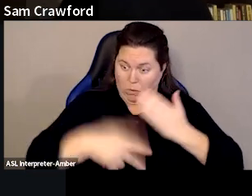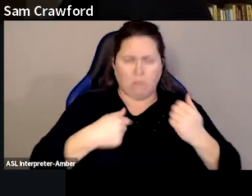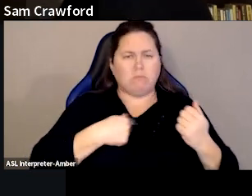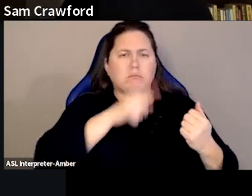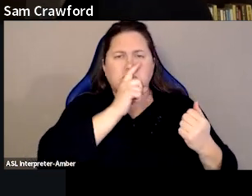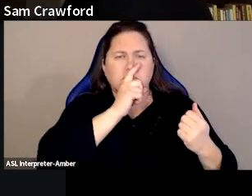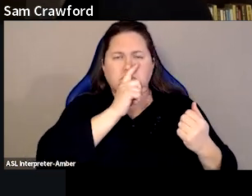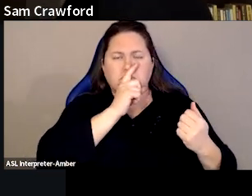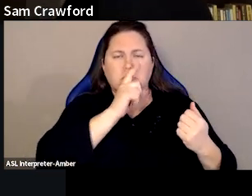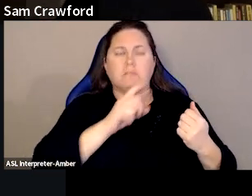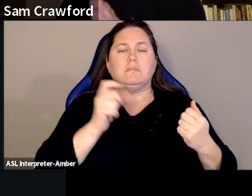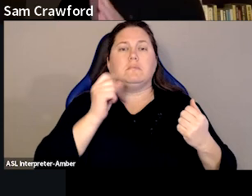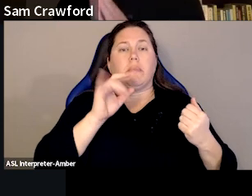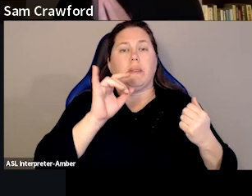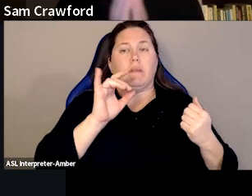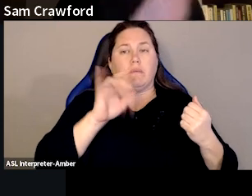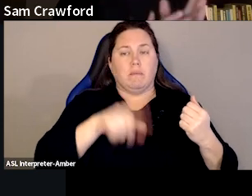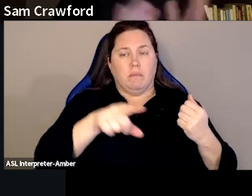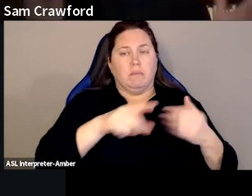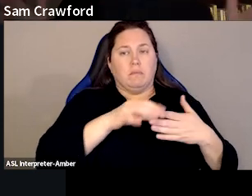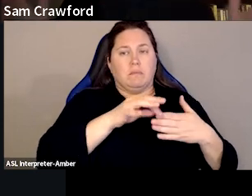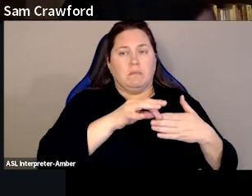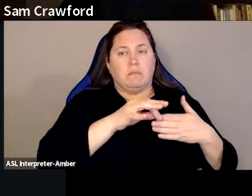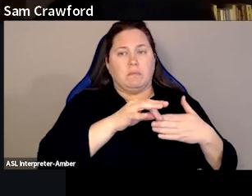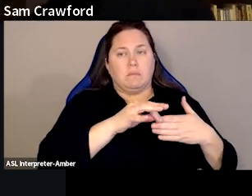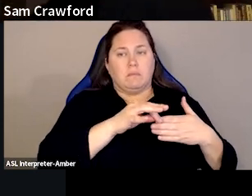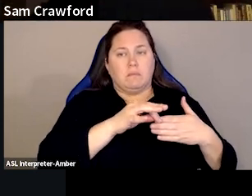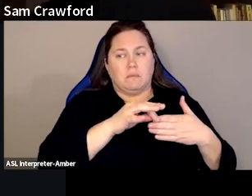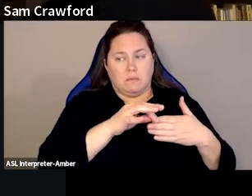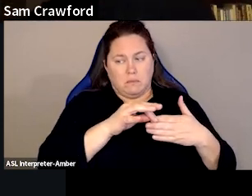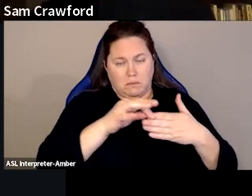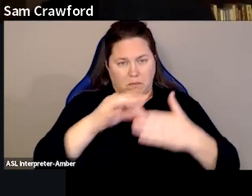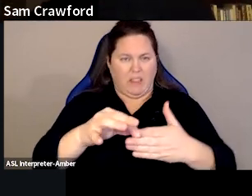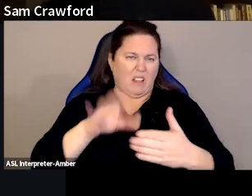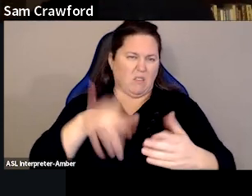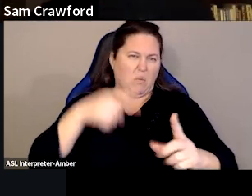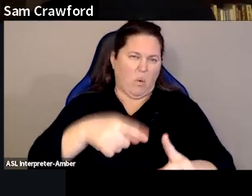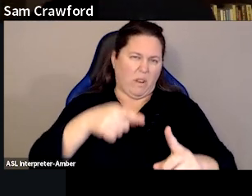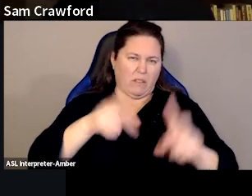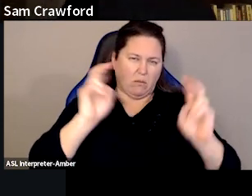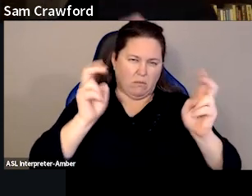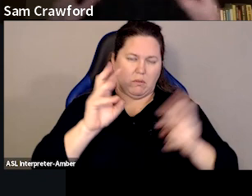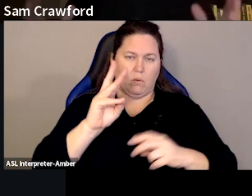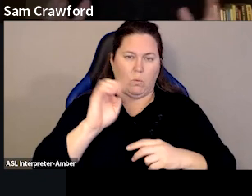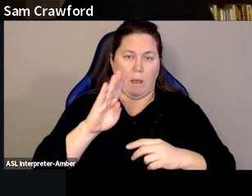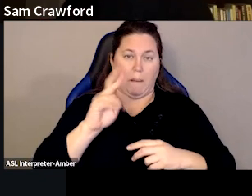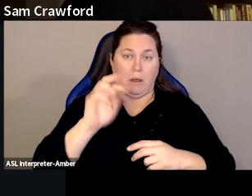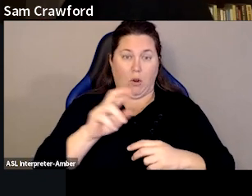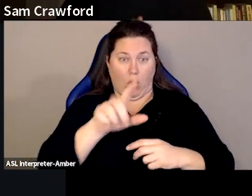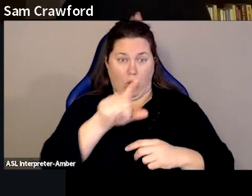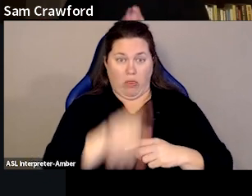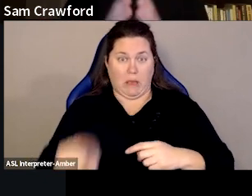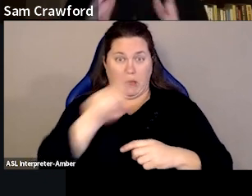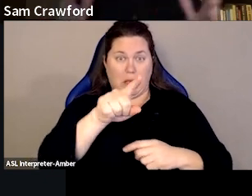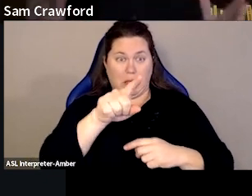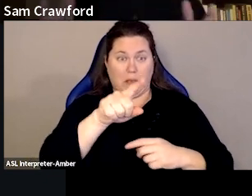force behind the shifting landscape that I mentioned in the title of this webinar. And these visual editors, they're all around